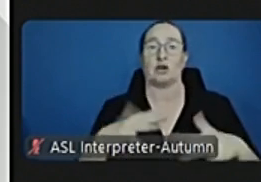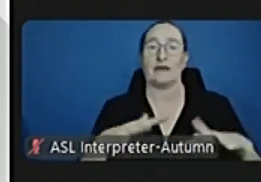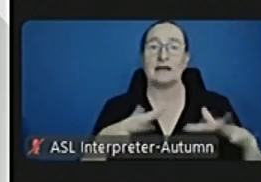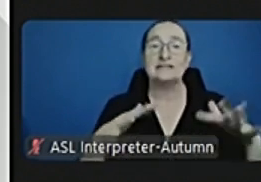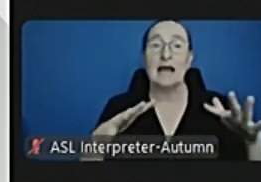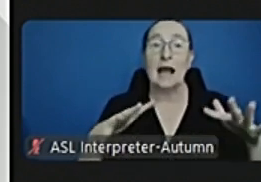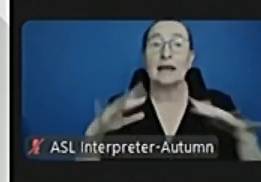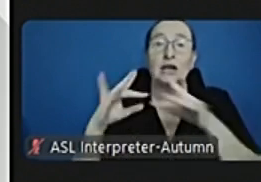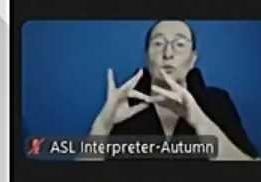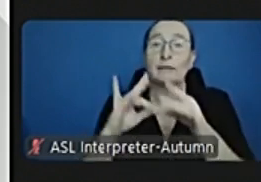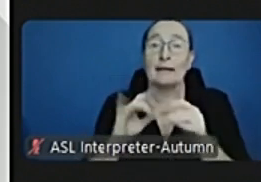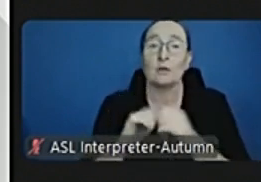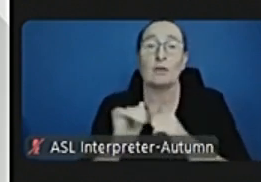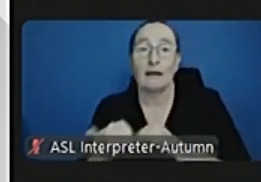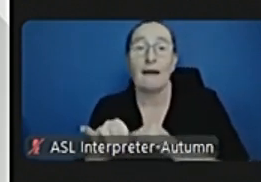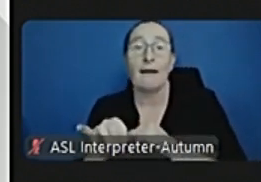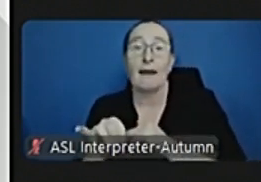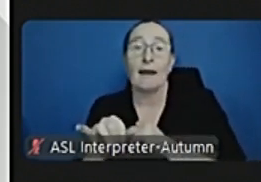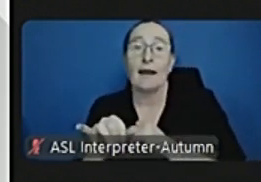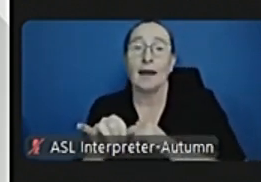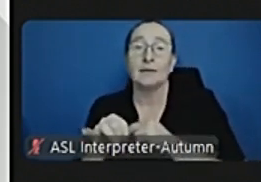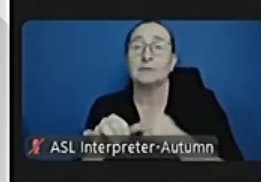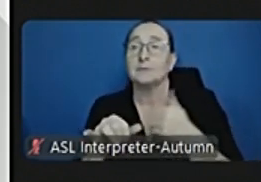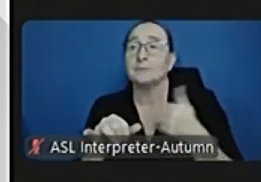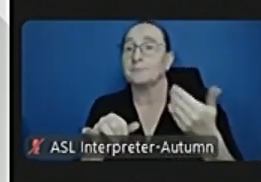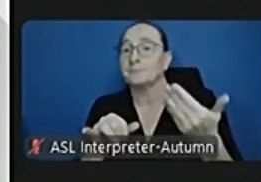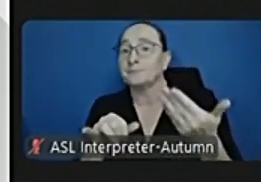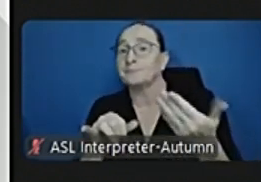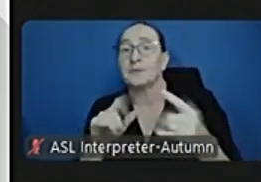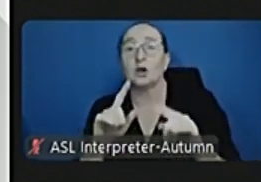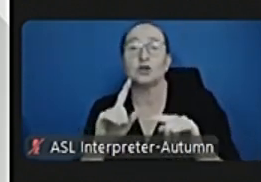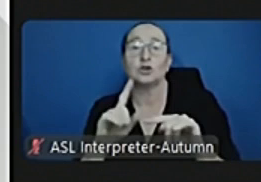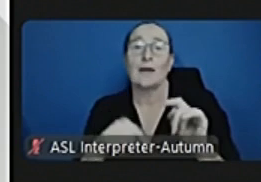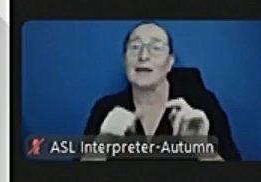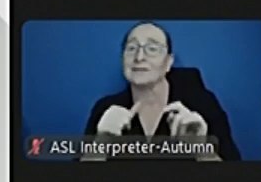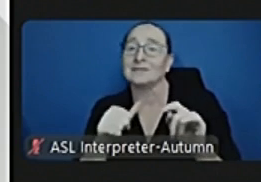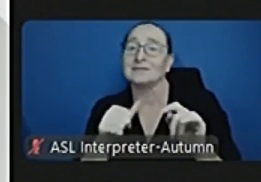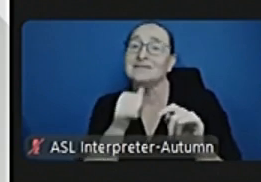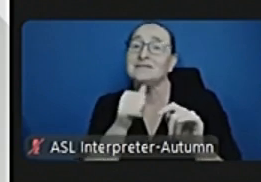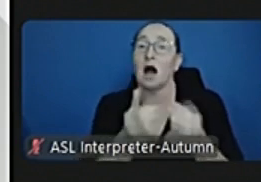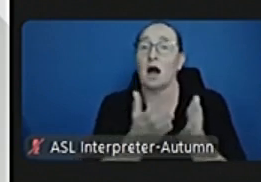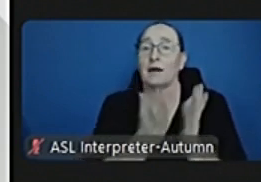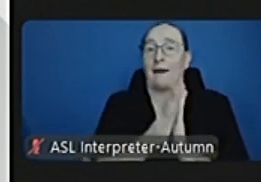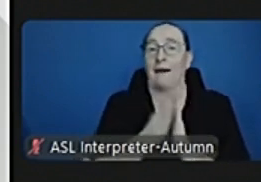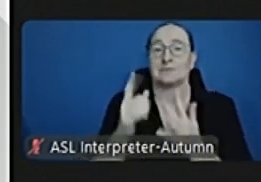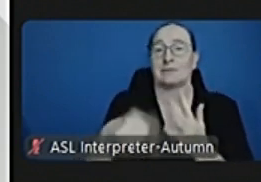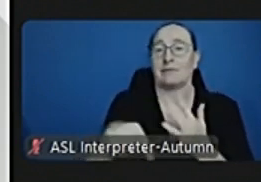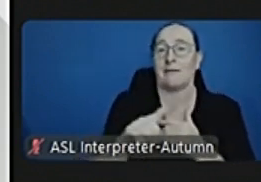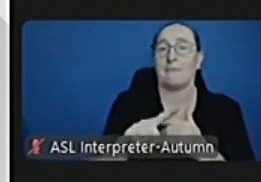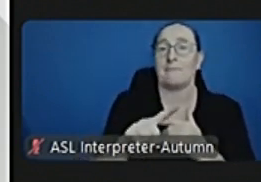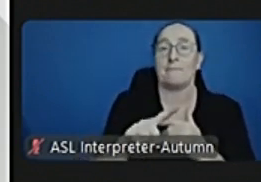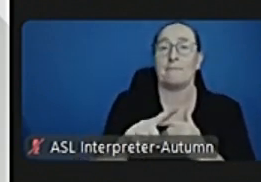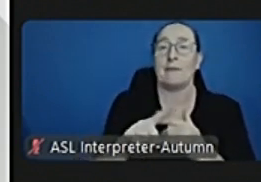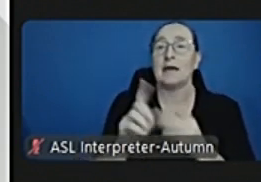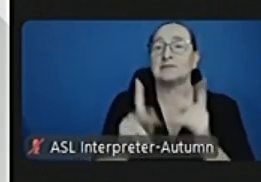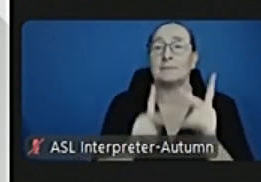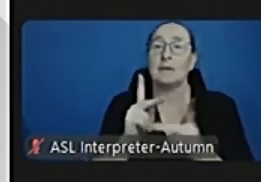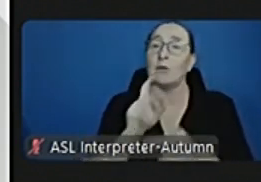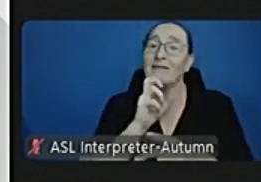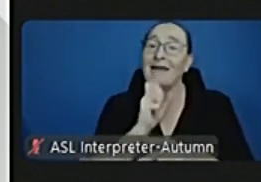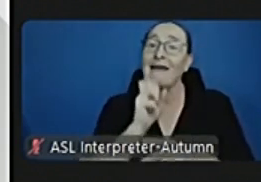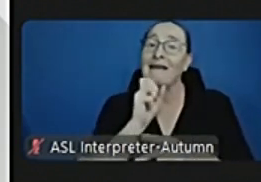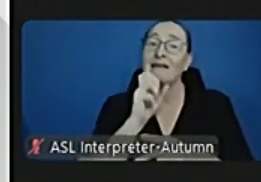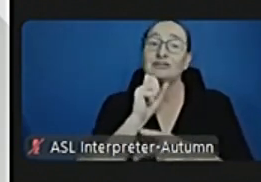that, certainly you can't not ask them. And as people are aging, they